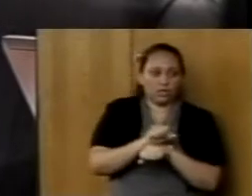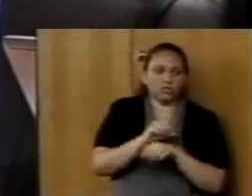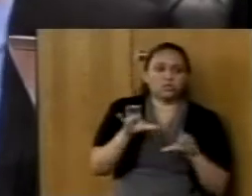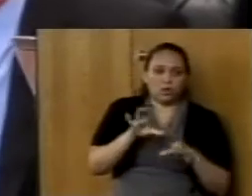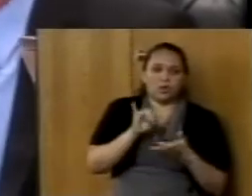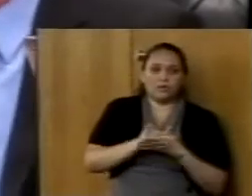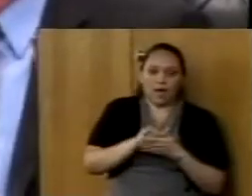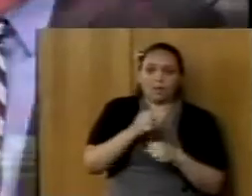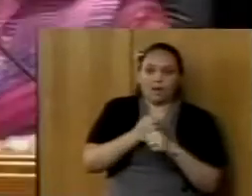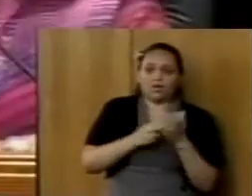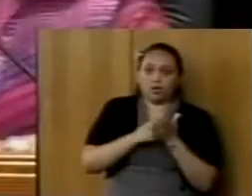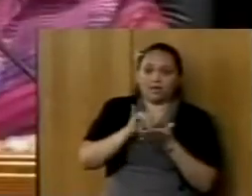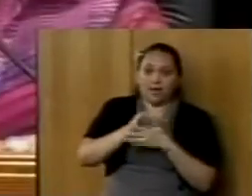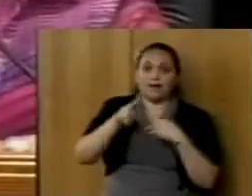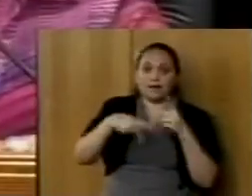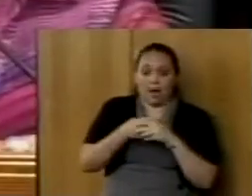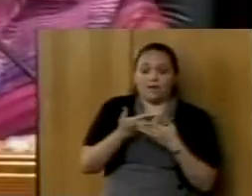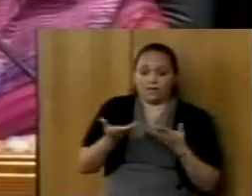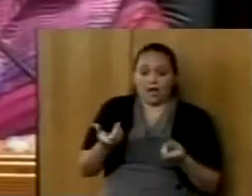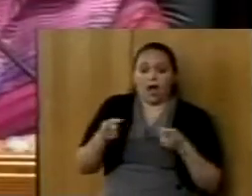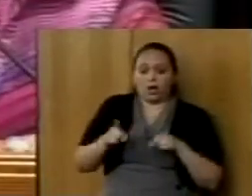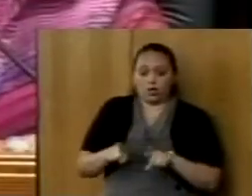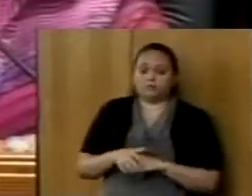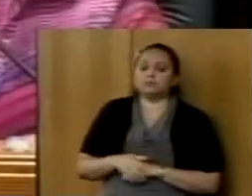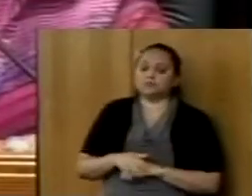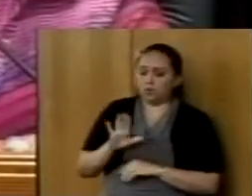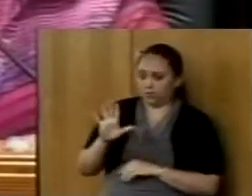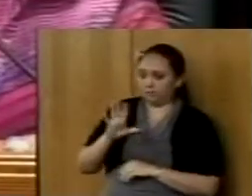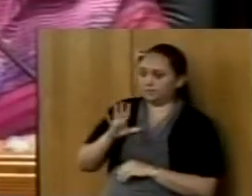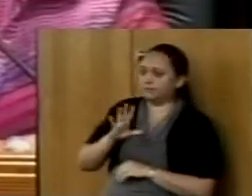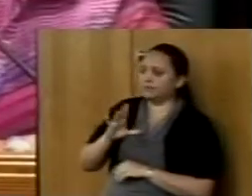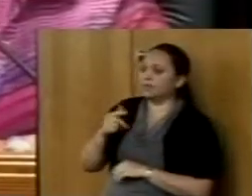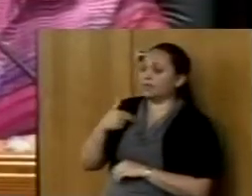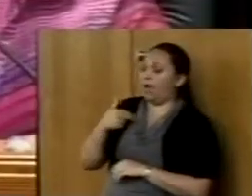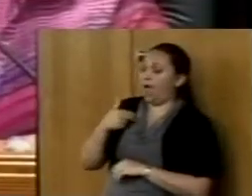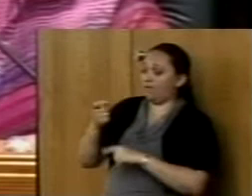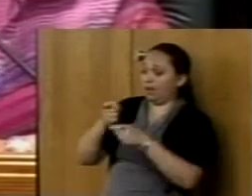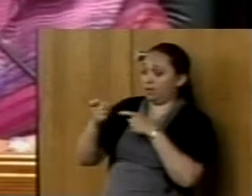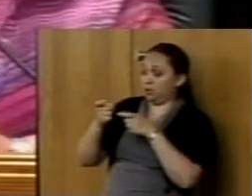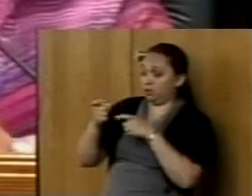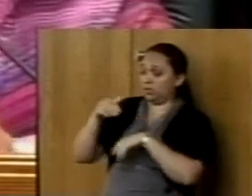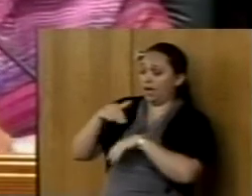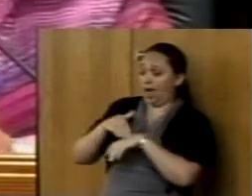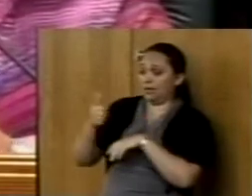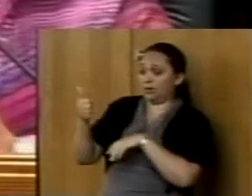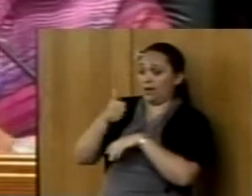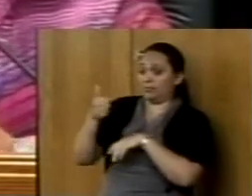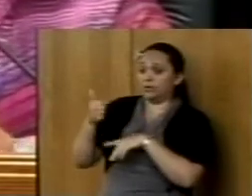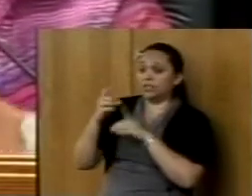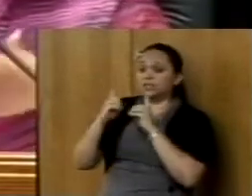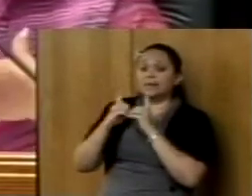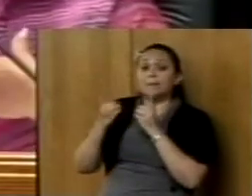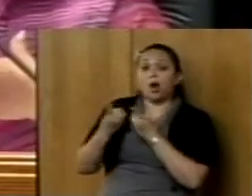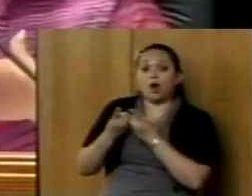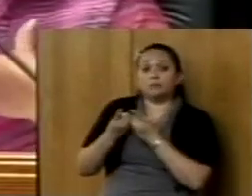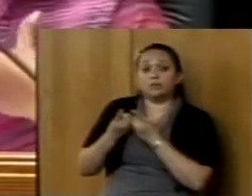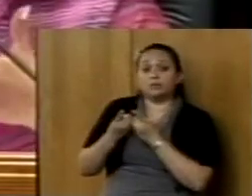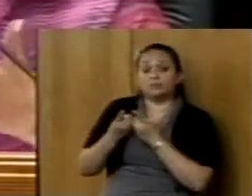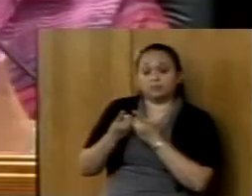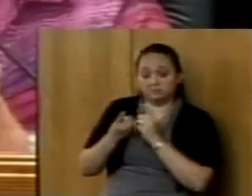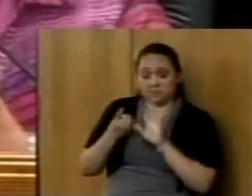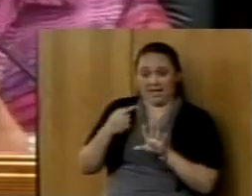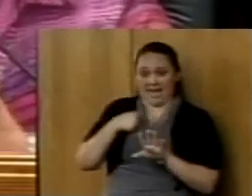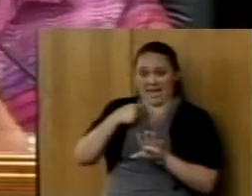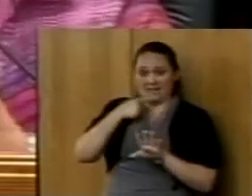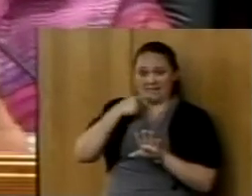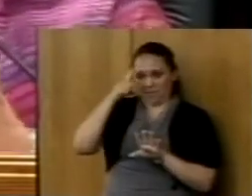thing occurred. Okay, and the other thing is, did we have administration at Transportation Department? And I say this because